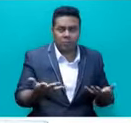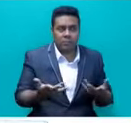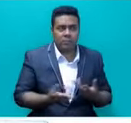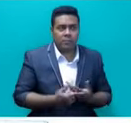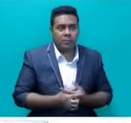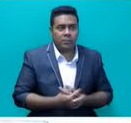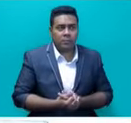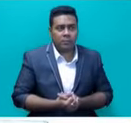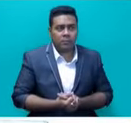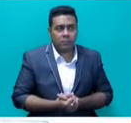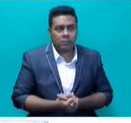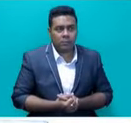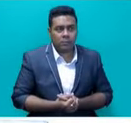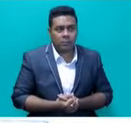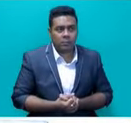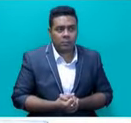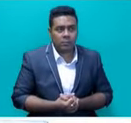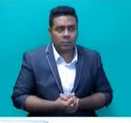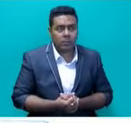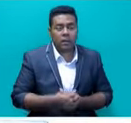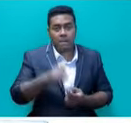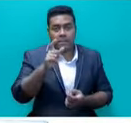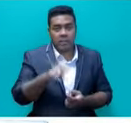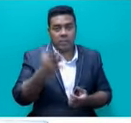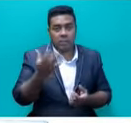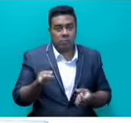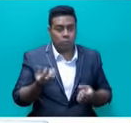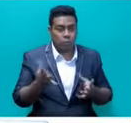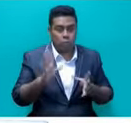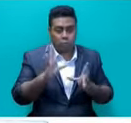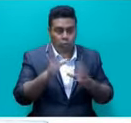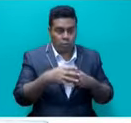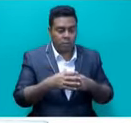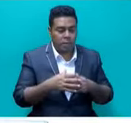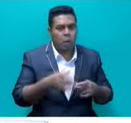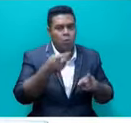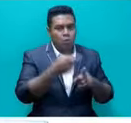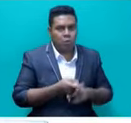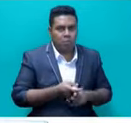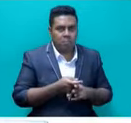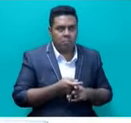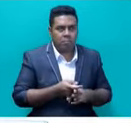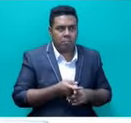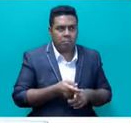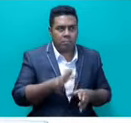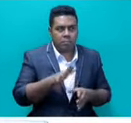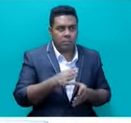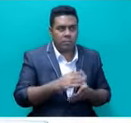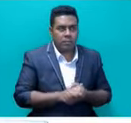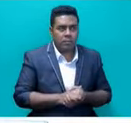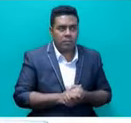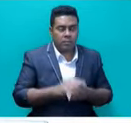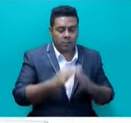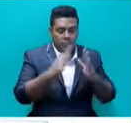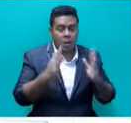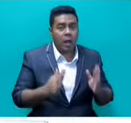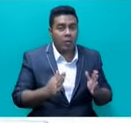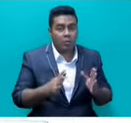wrong, and a person also ends up, or group of people end up raping the householder.